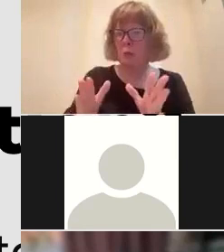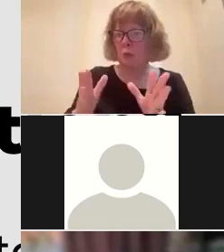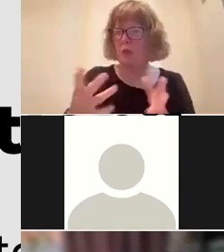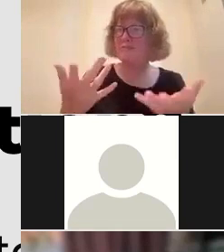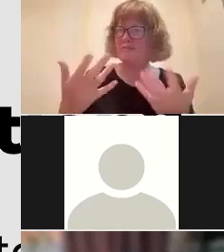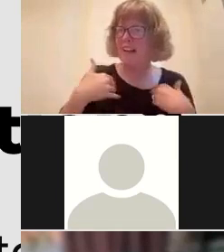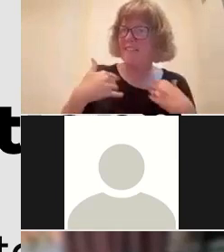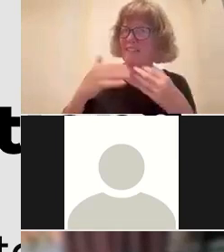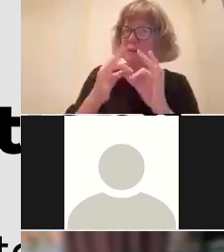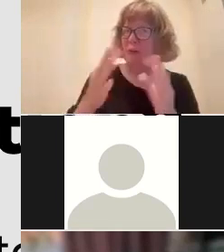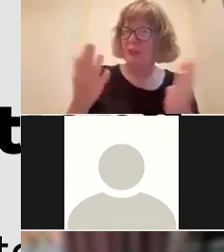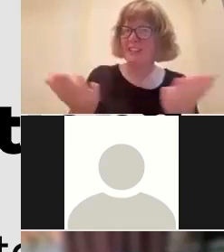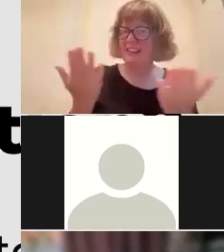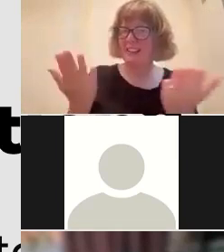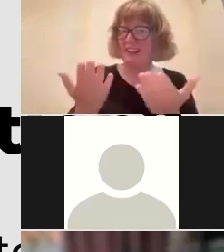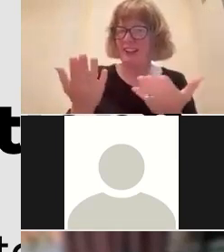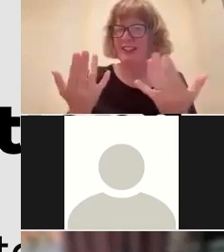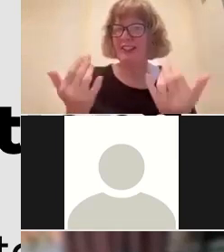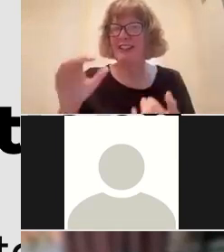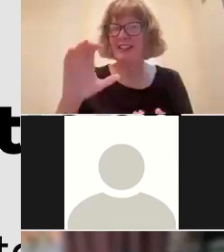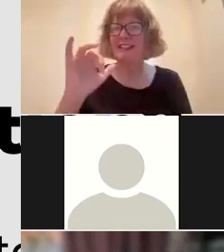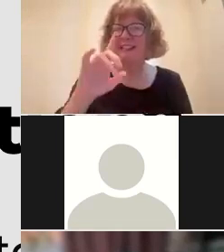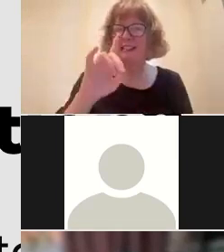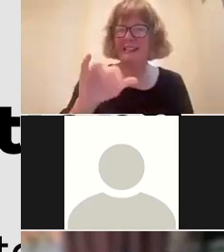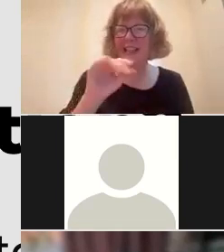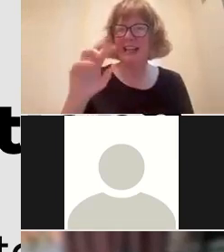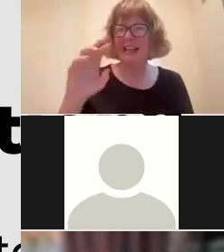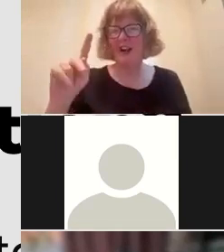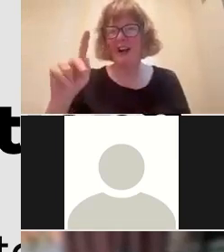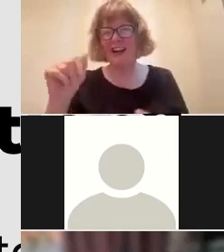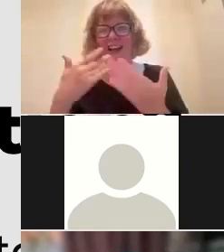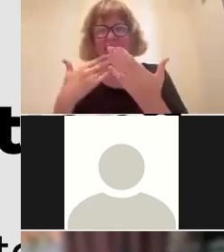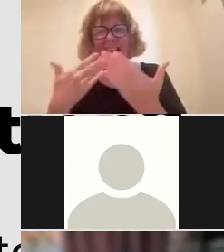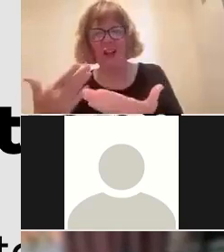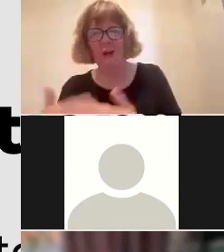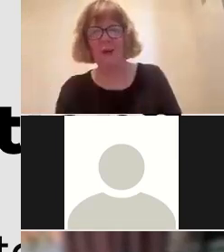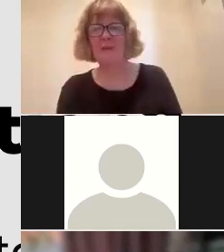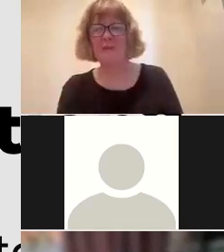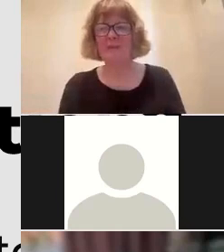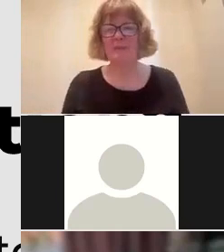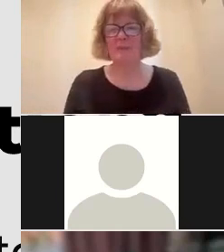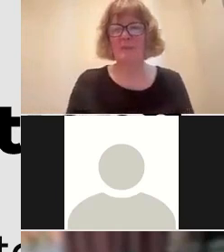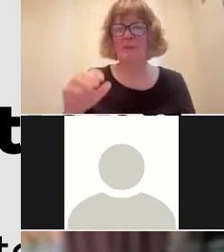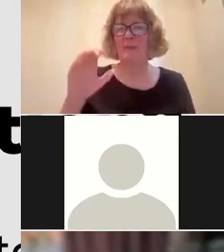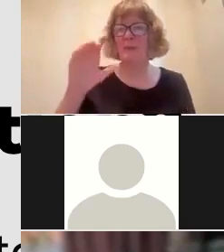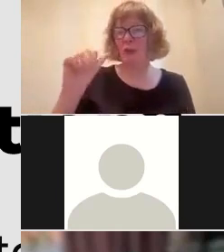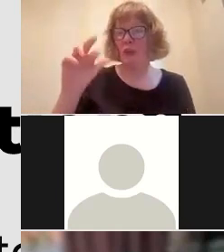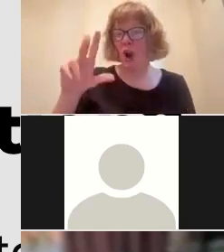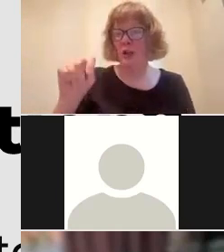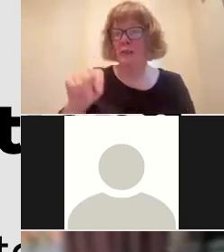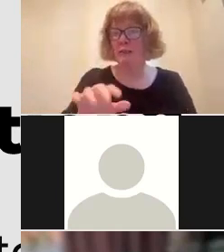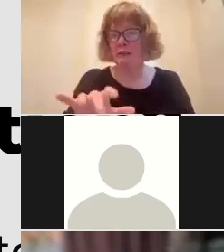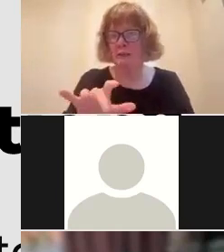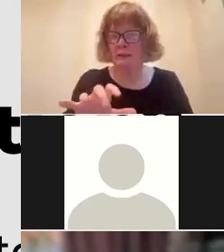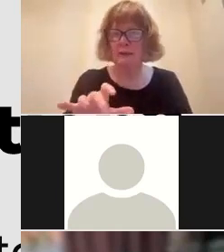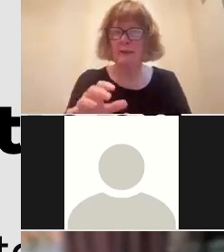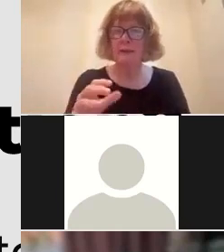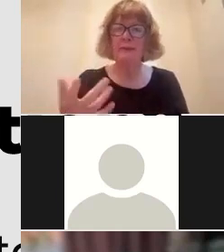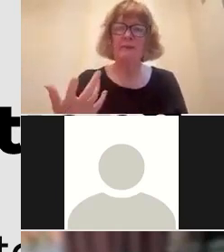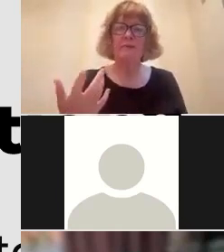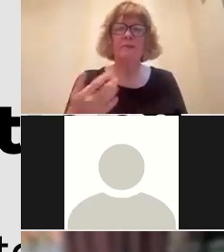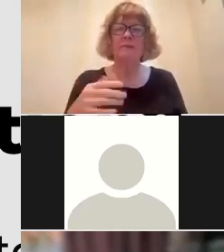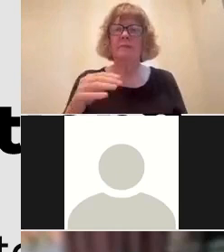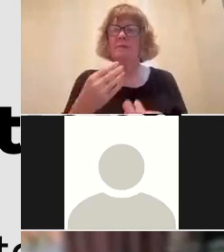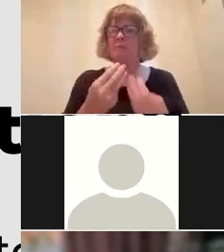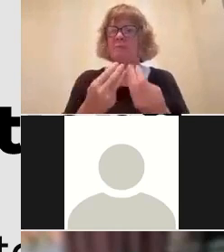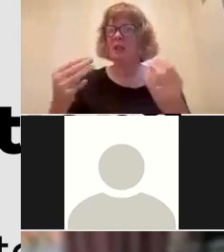wonderful interpreters, Cindy and Erica. Thank you for this. CART services, materials in common languages